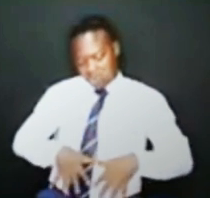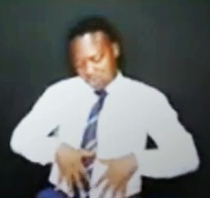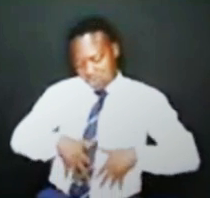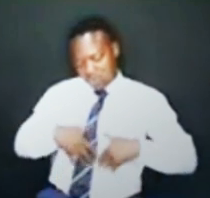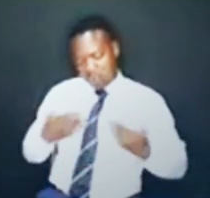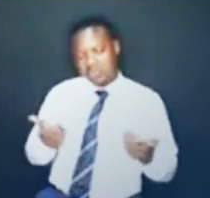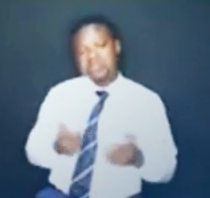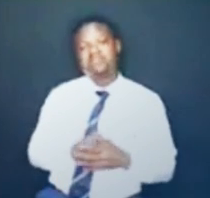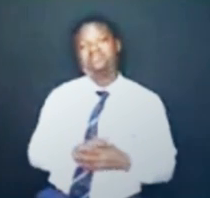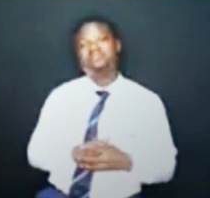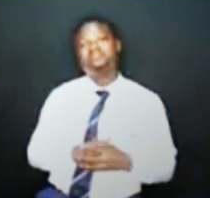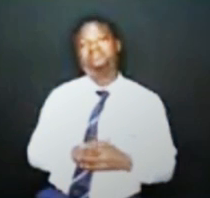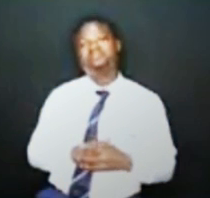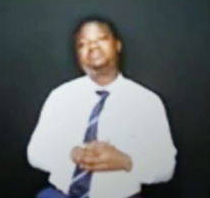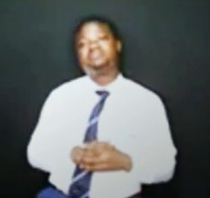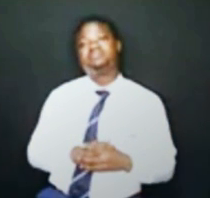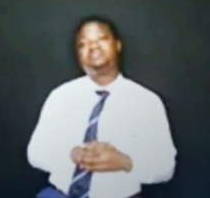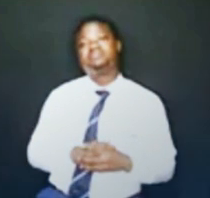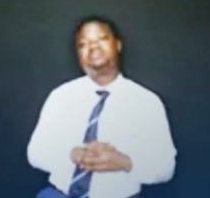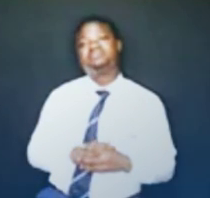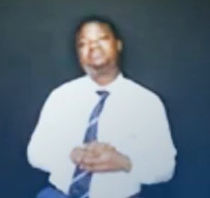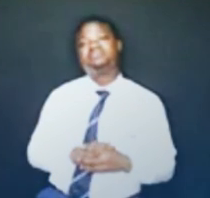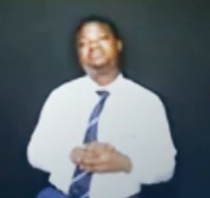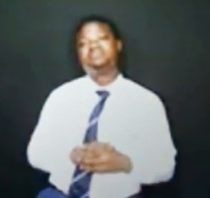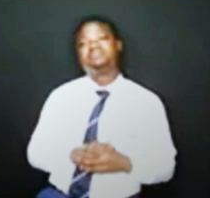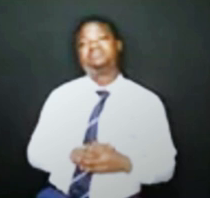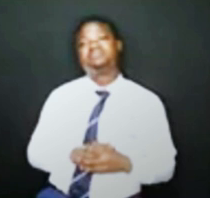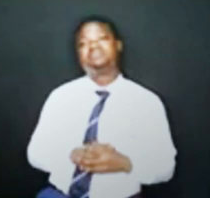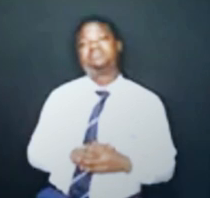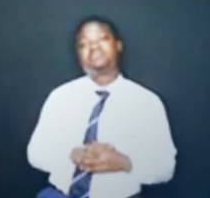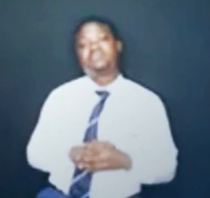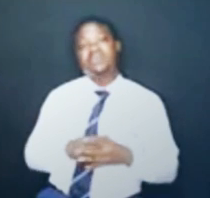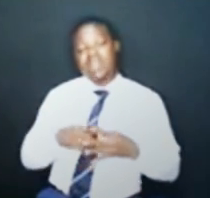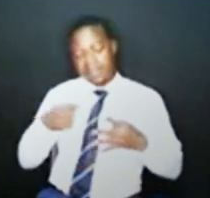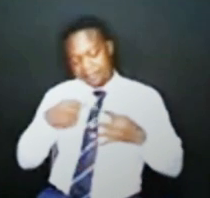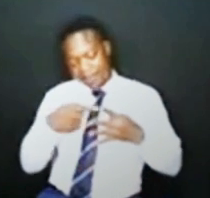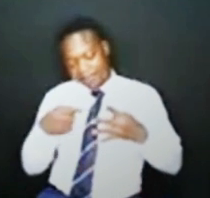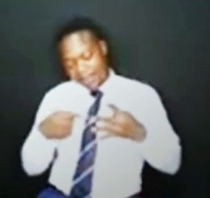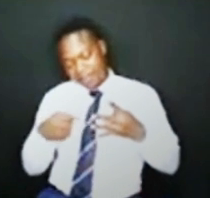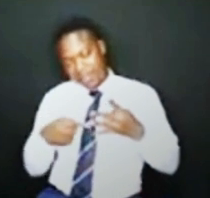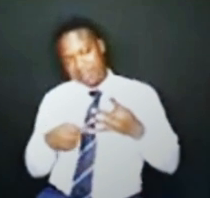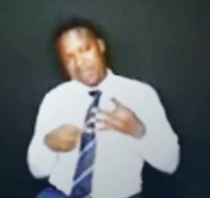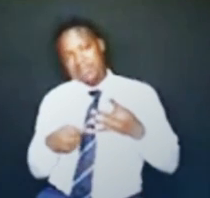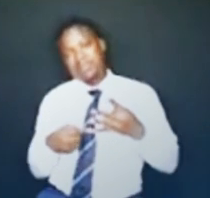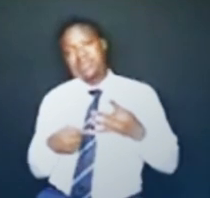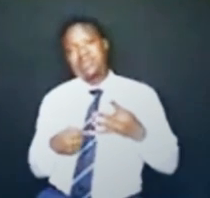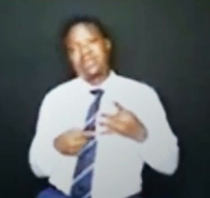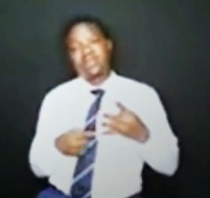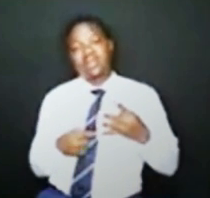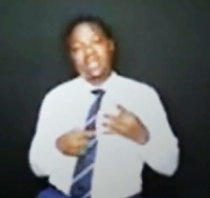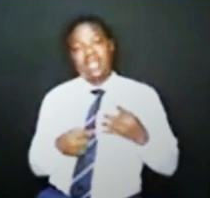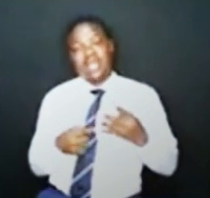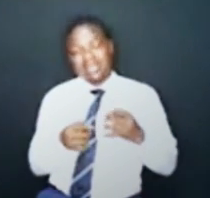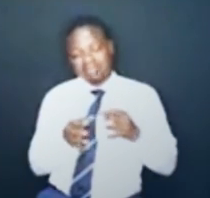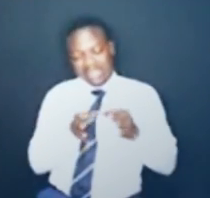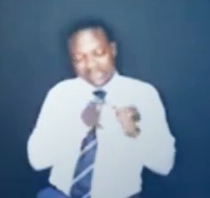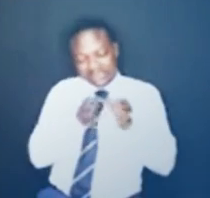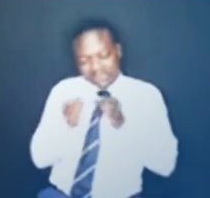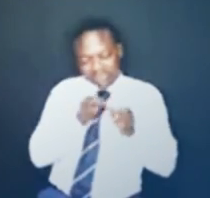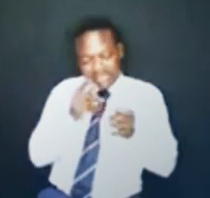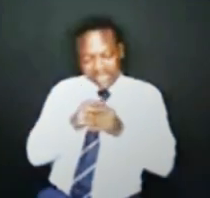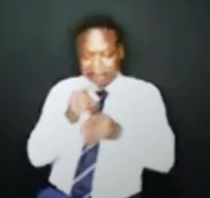it. I have not listed them in any particular order in terms of